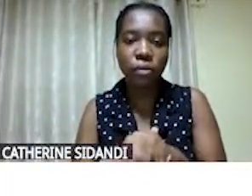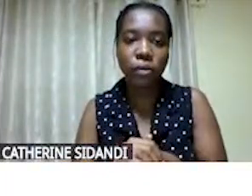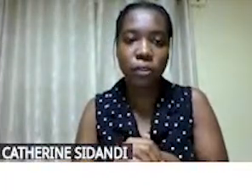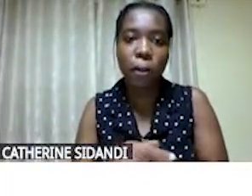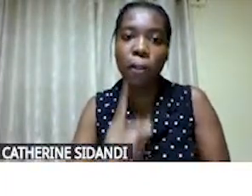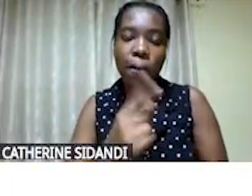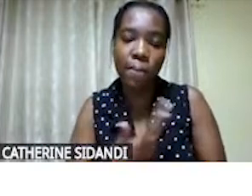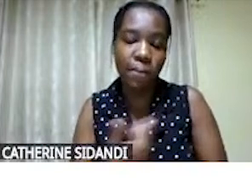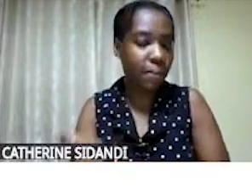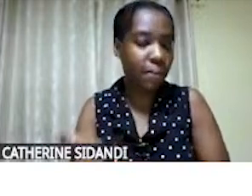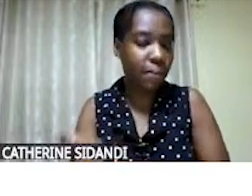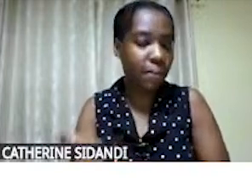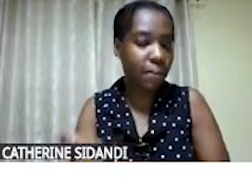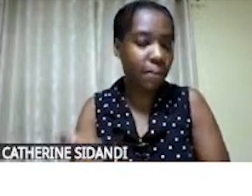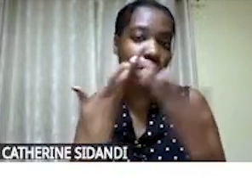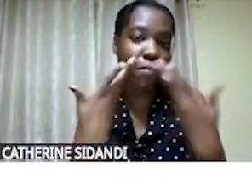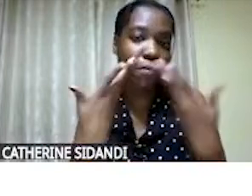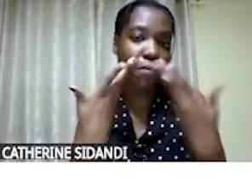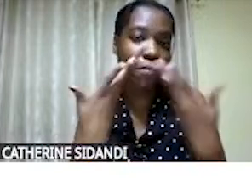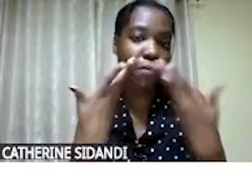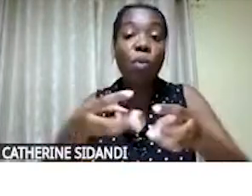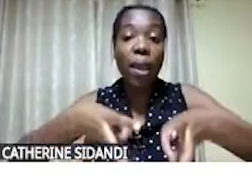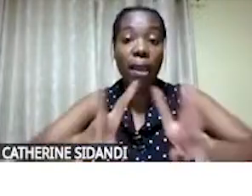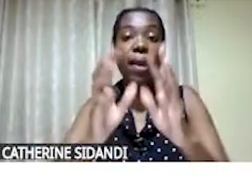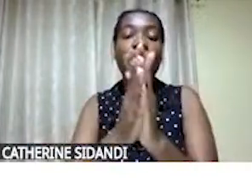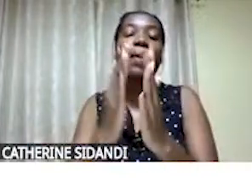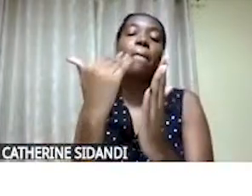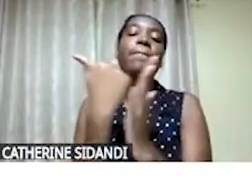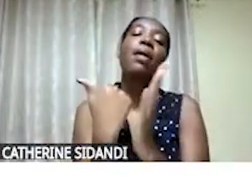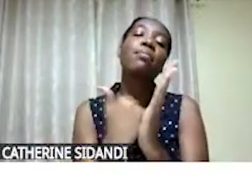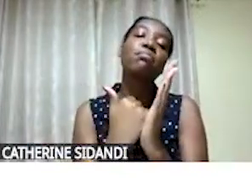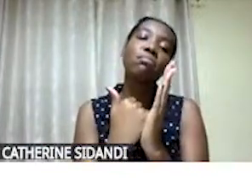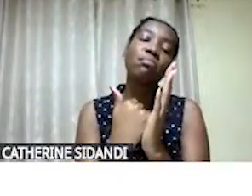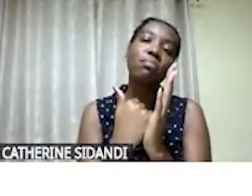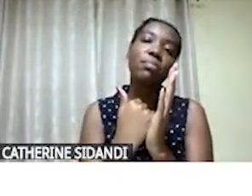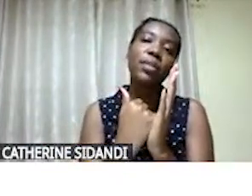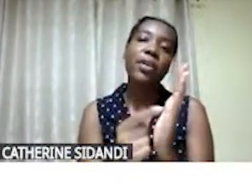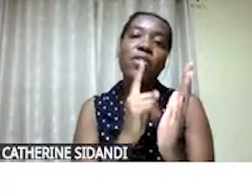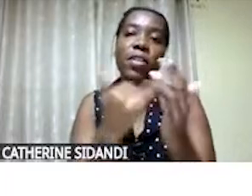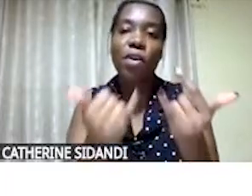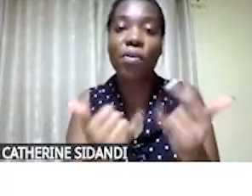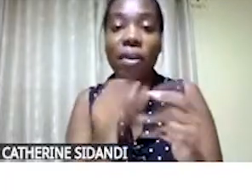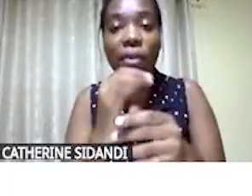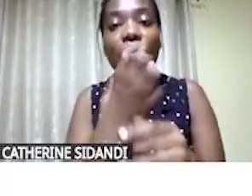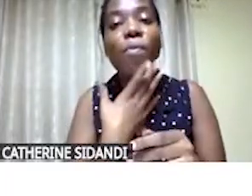of strategy and a plan. So let me pause there and give me a thumbs up if you would say that for